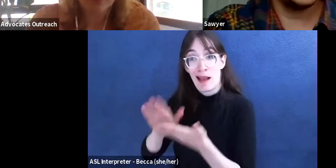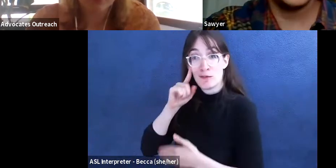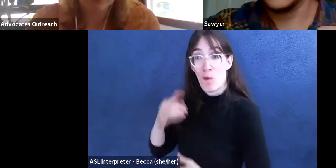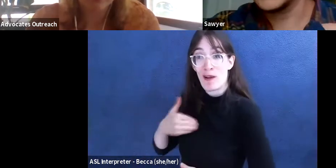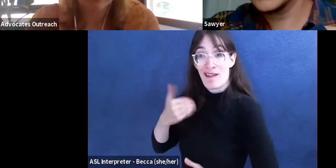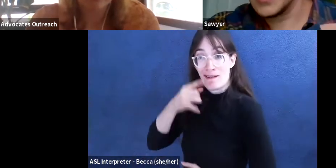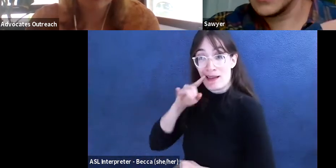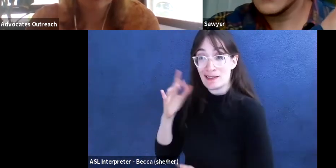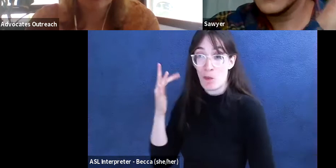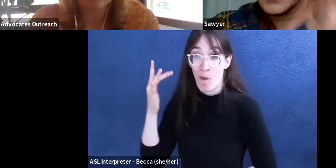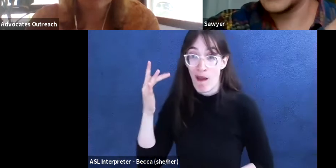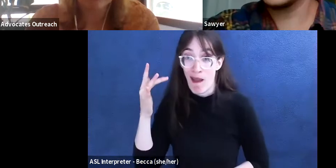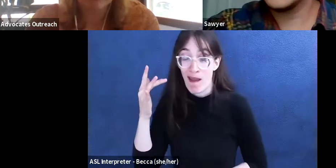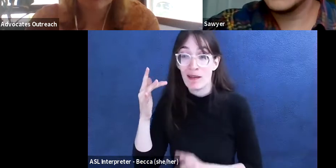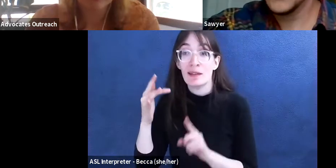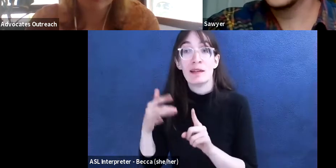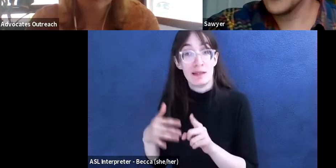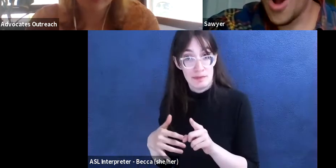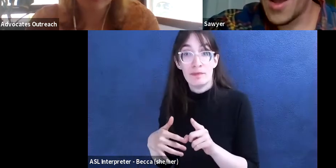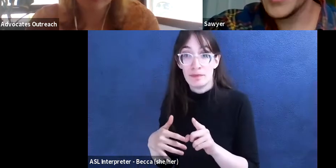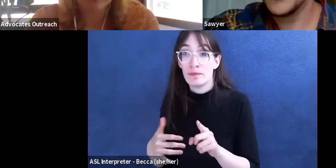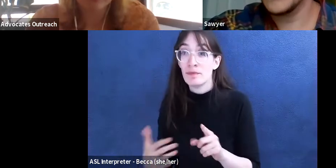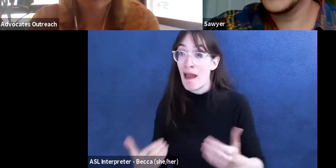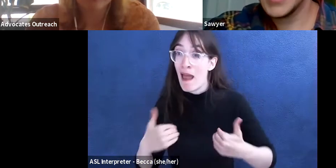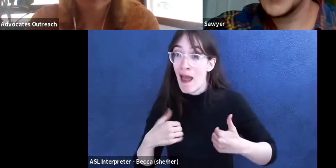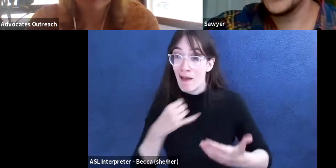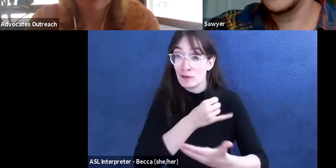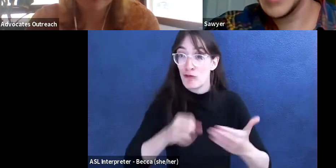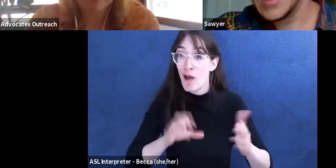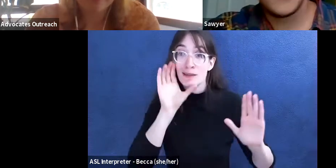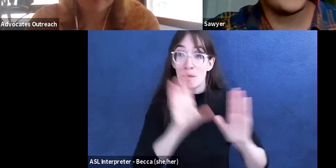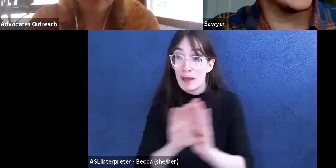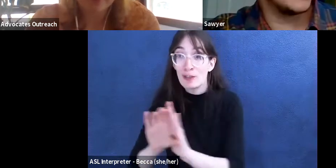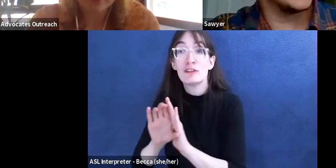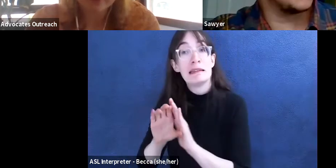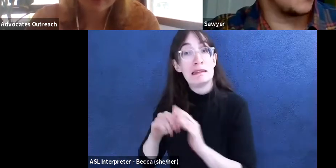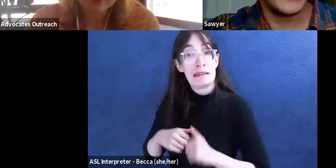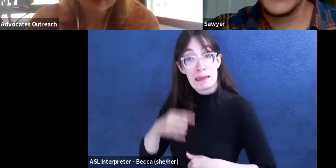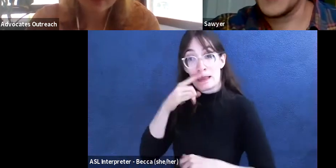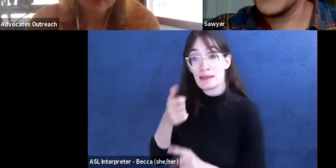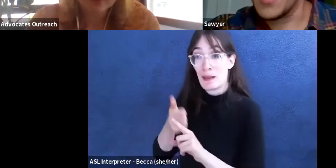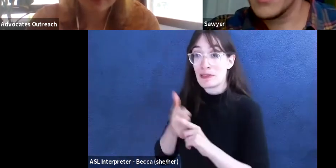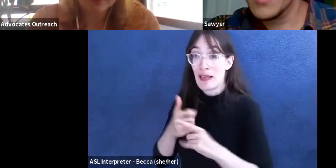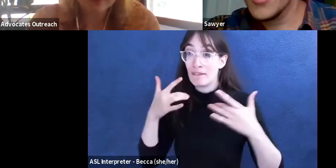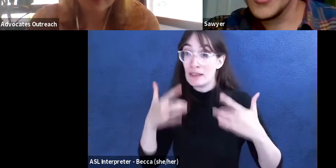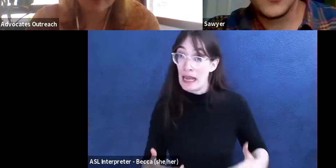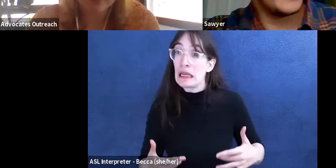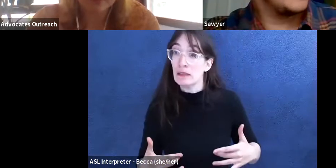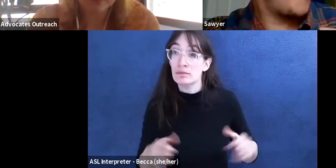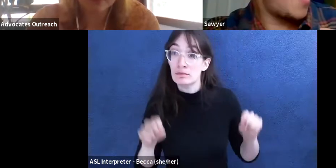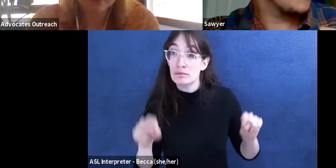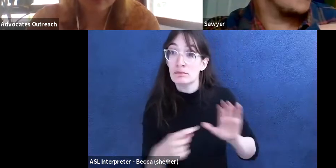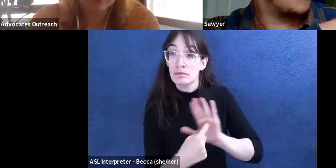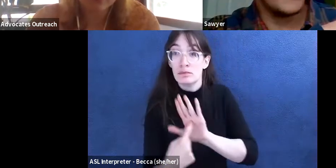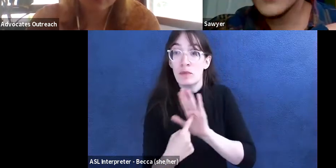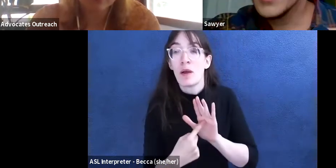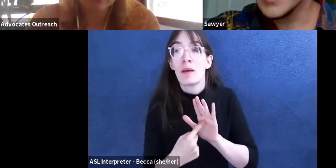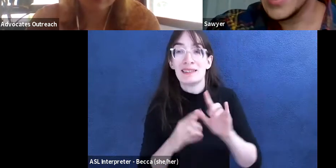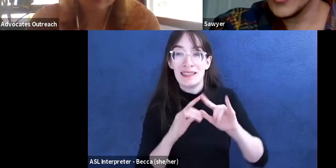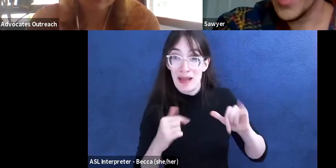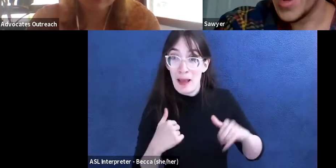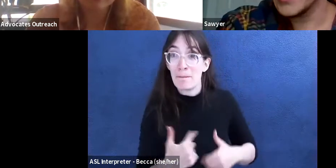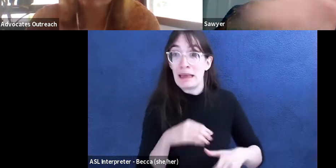It's kind of older. It came out in 1986. And so I was really happy to see that there's